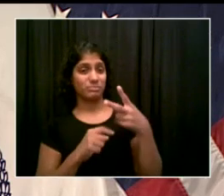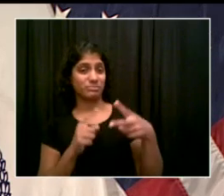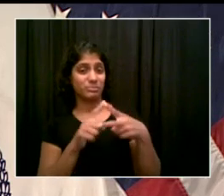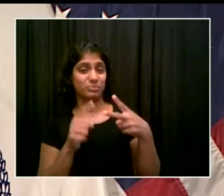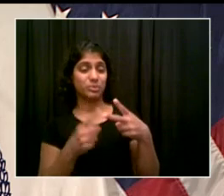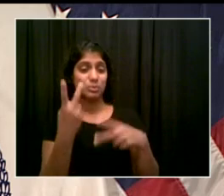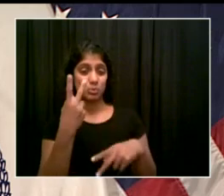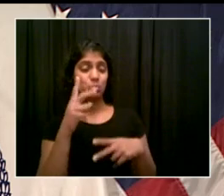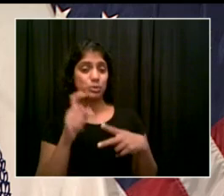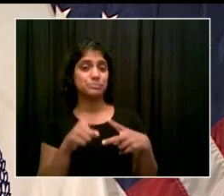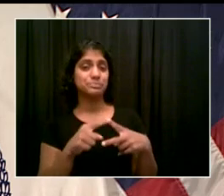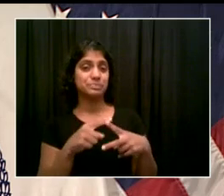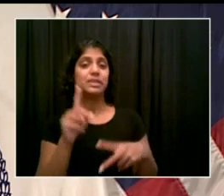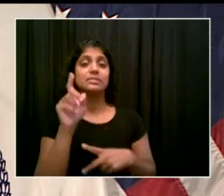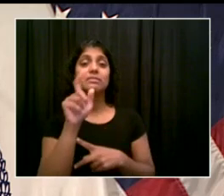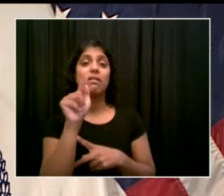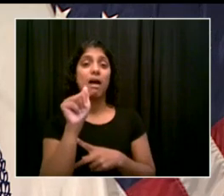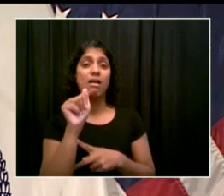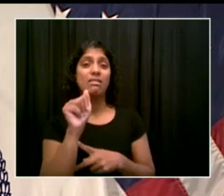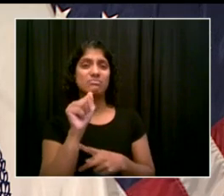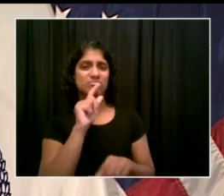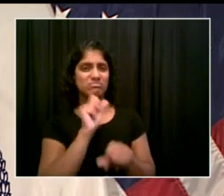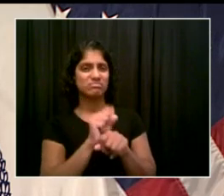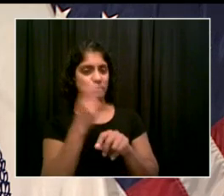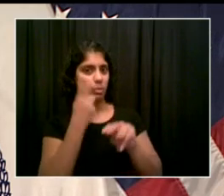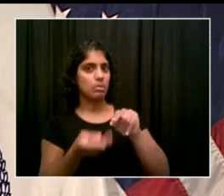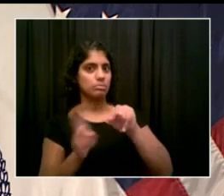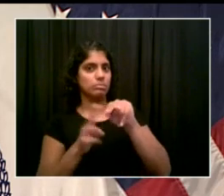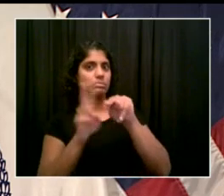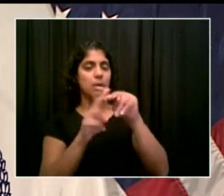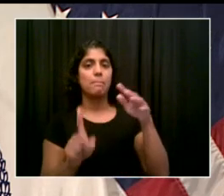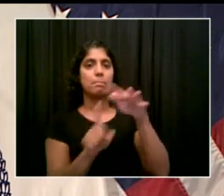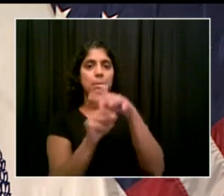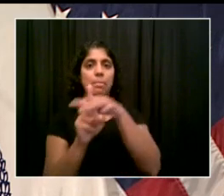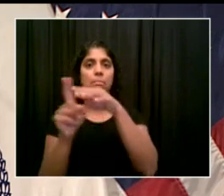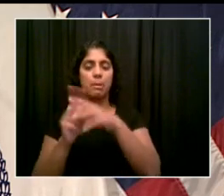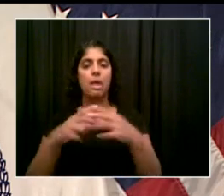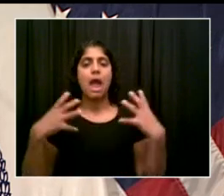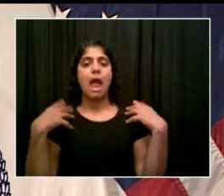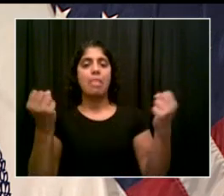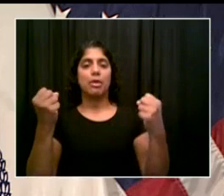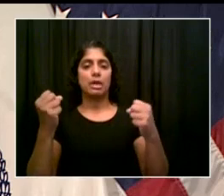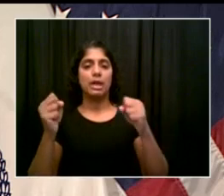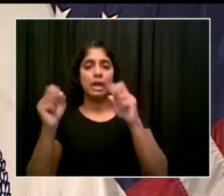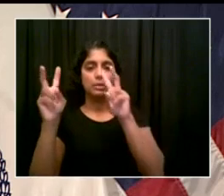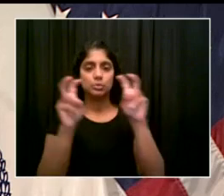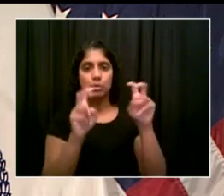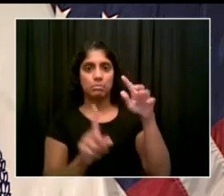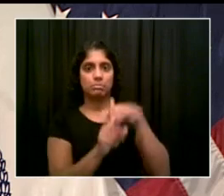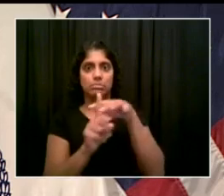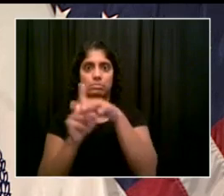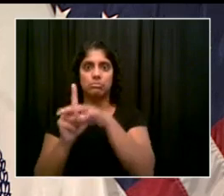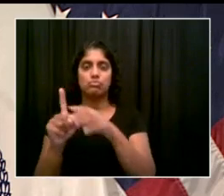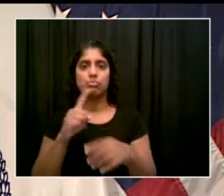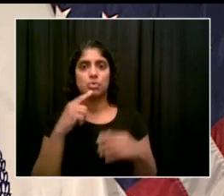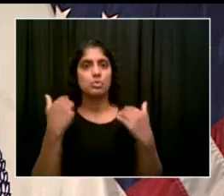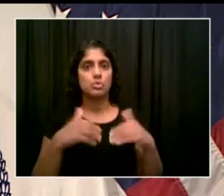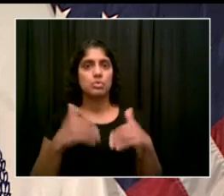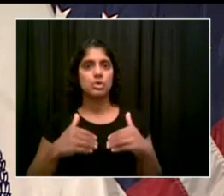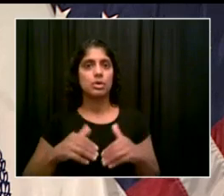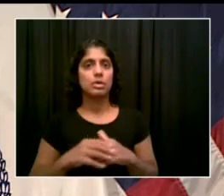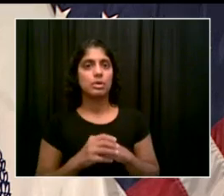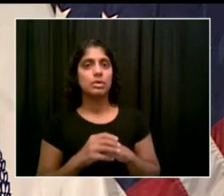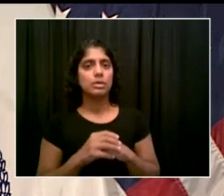it problematic for your administration to move ahead with moving homeless New Yorkers out of hotels and back into